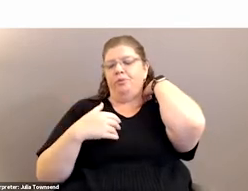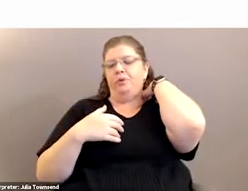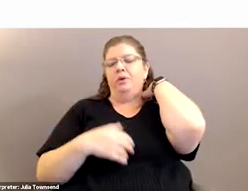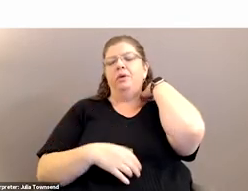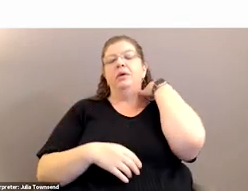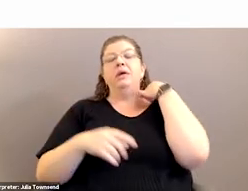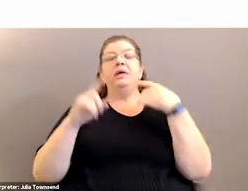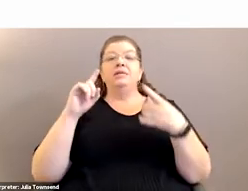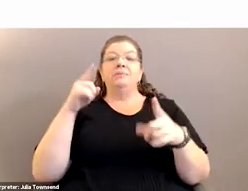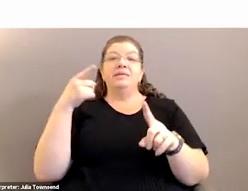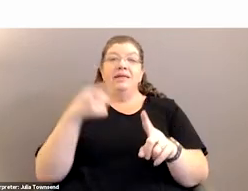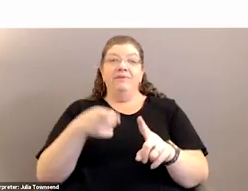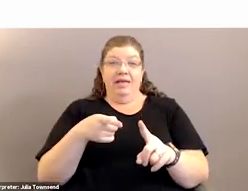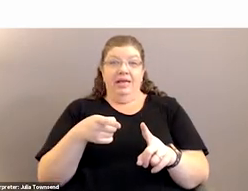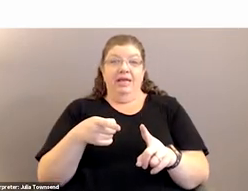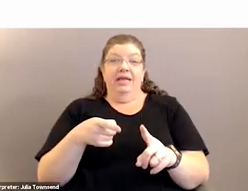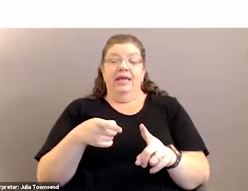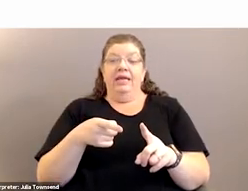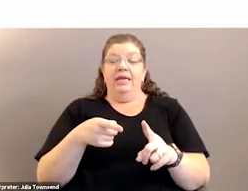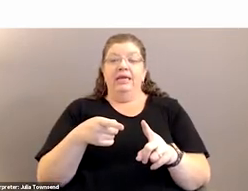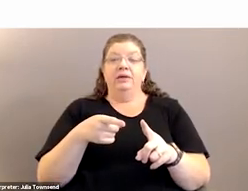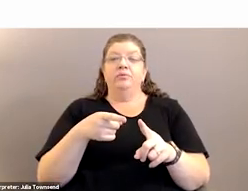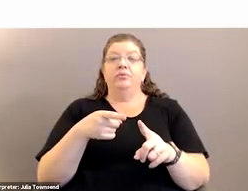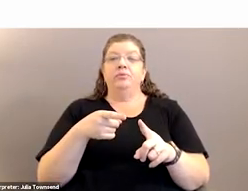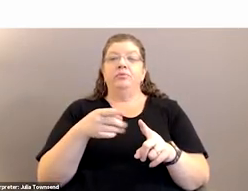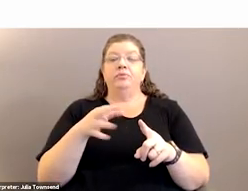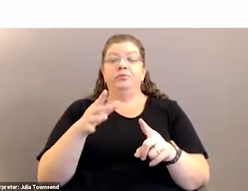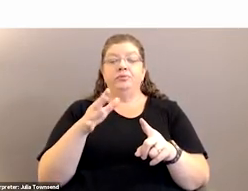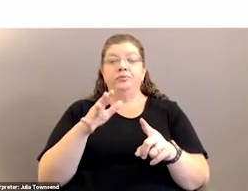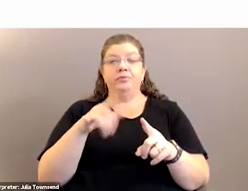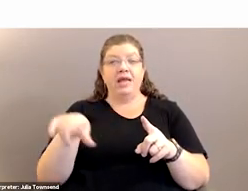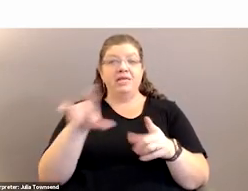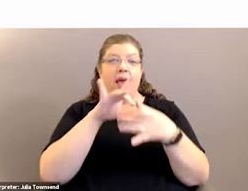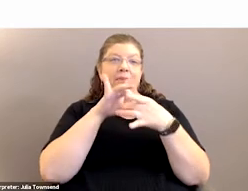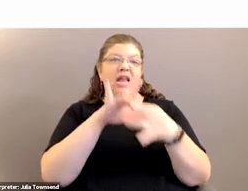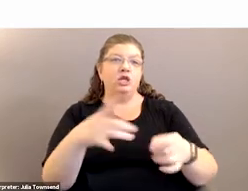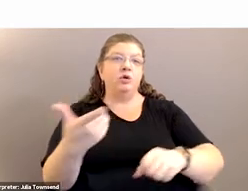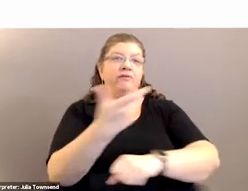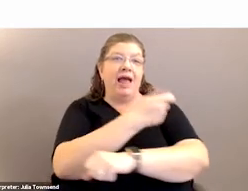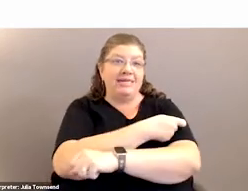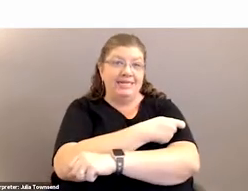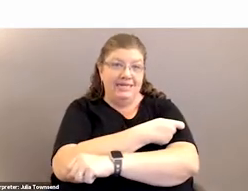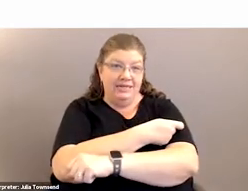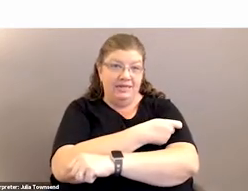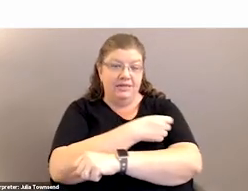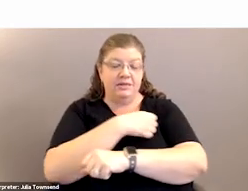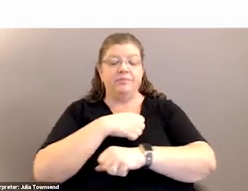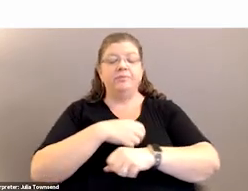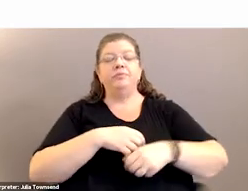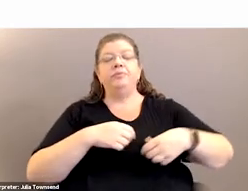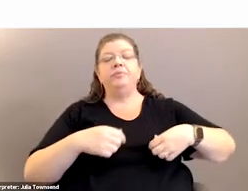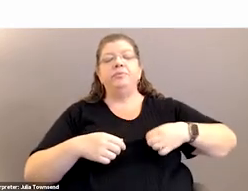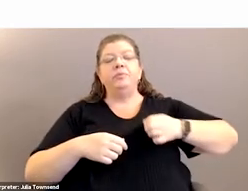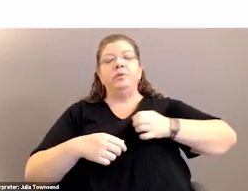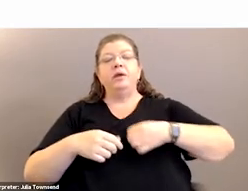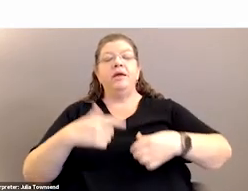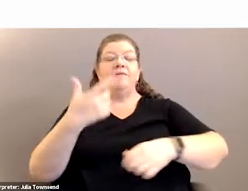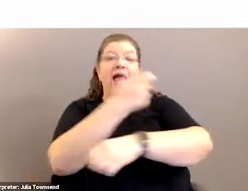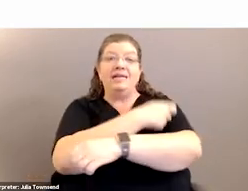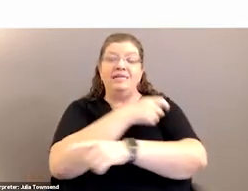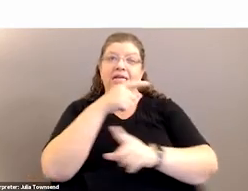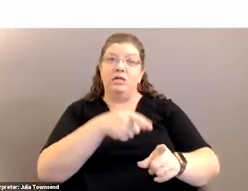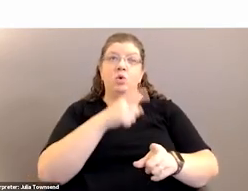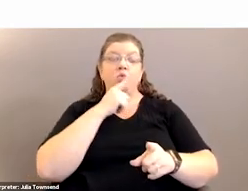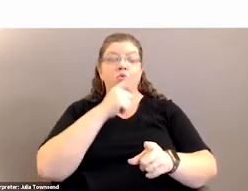specifically as they um pertain to vaccines so vaccines are widely regarded